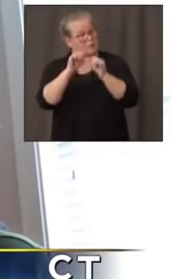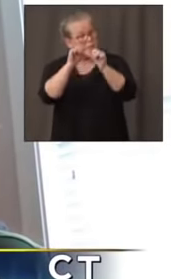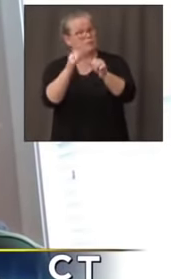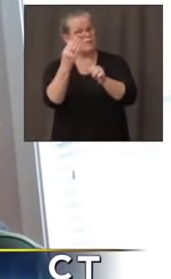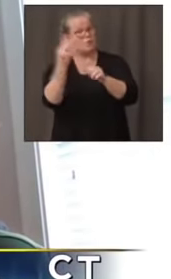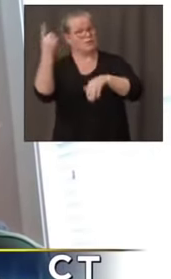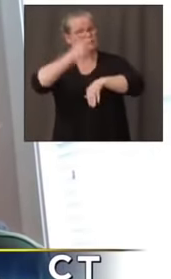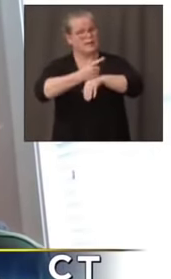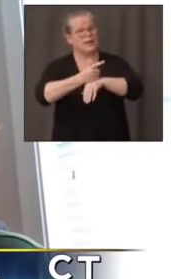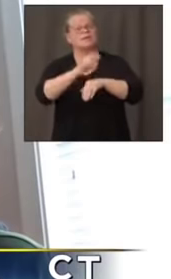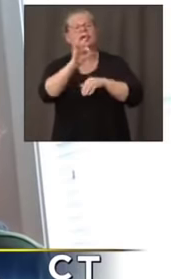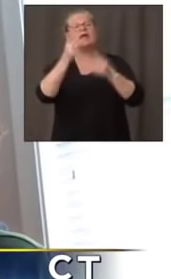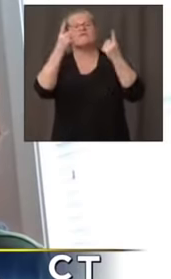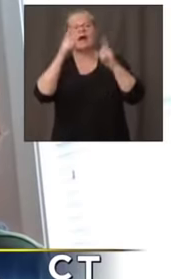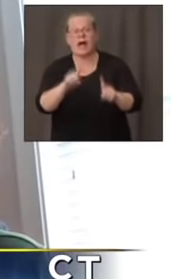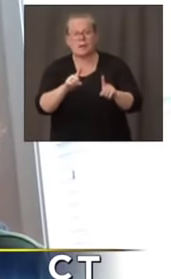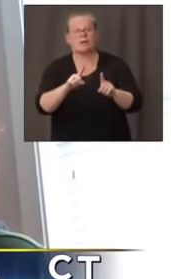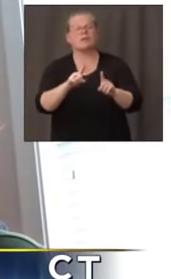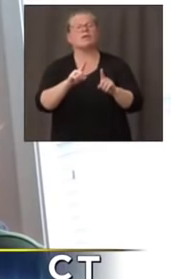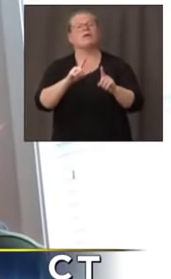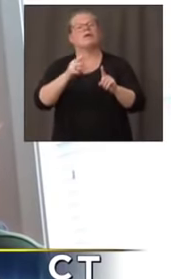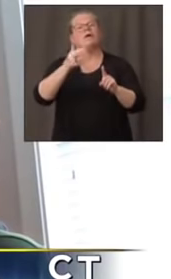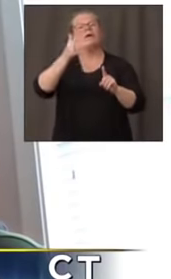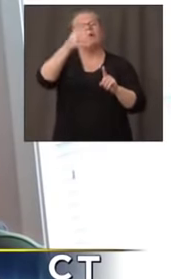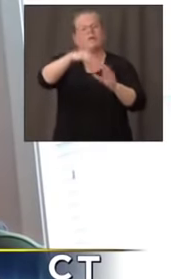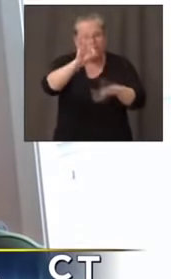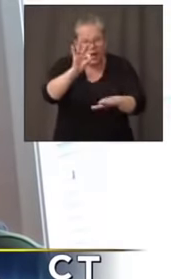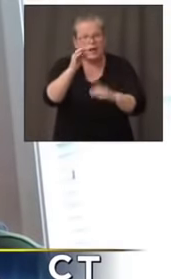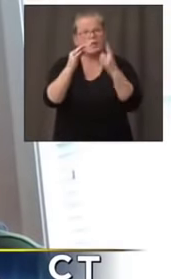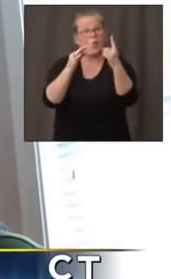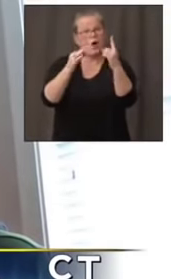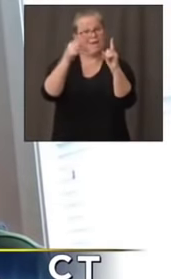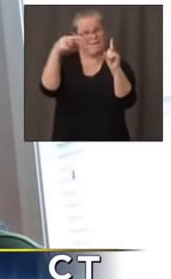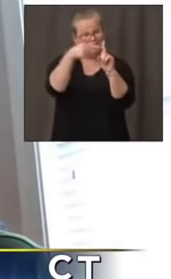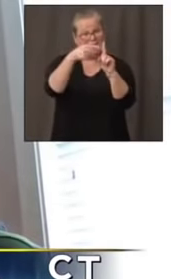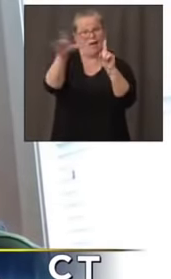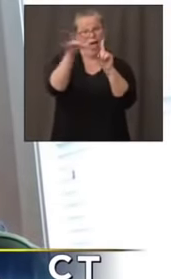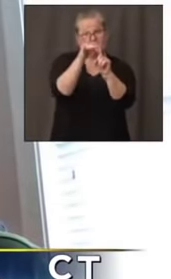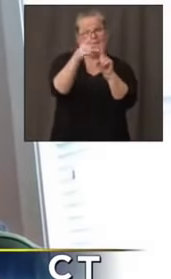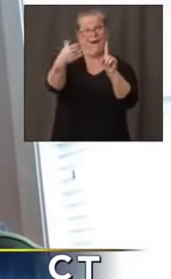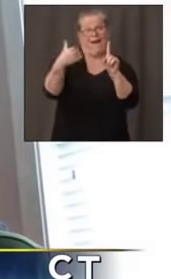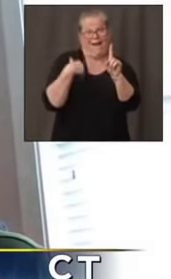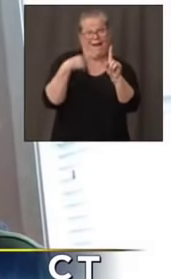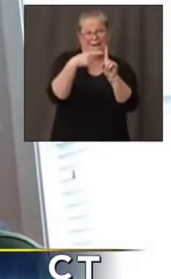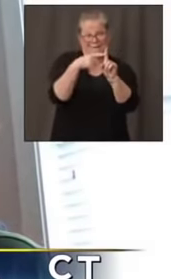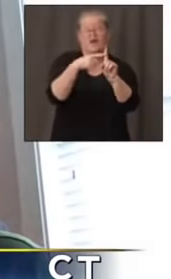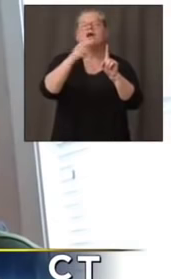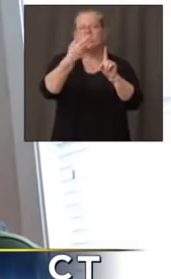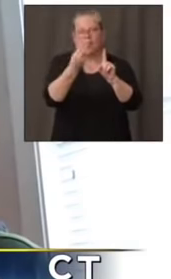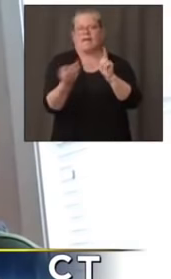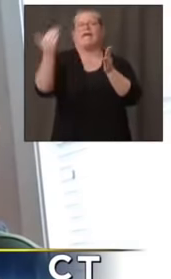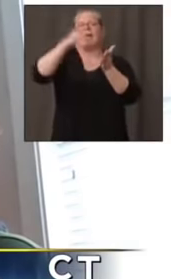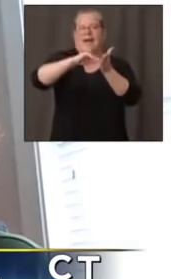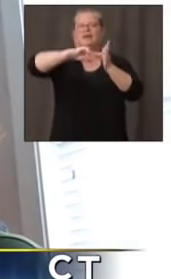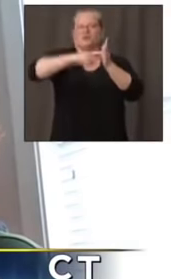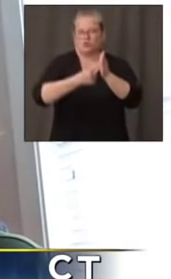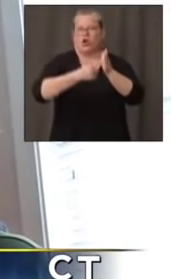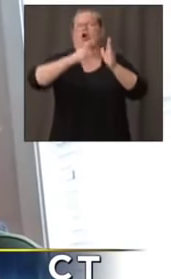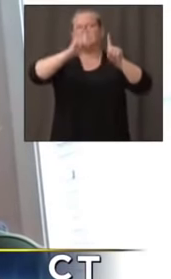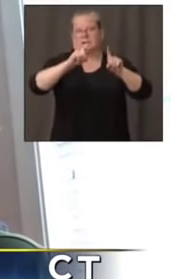that facility. So that's the clarification that we made. It's consistent with the federal guidance,